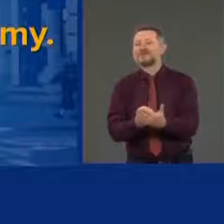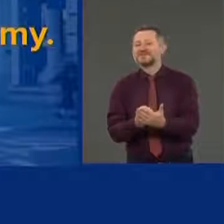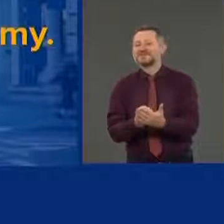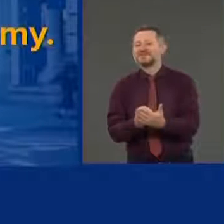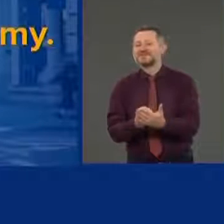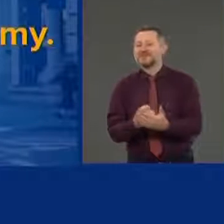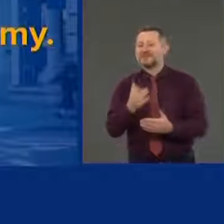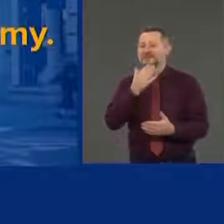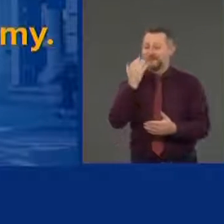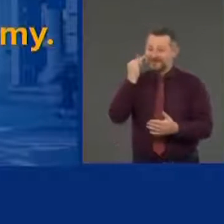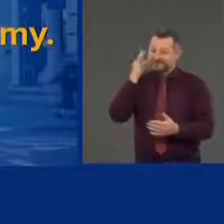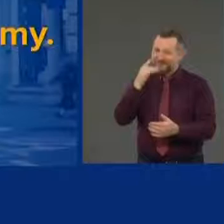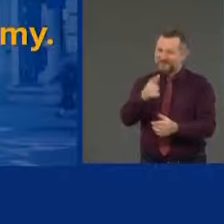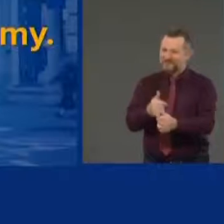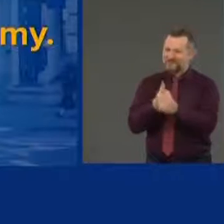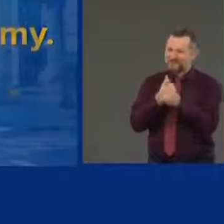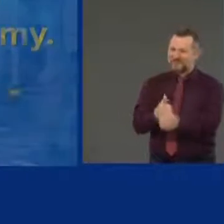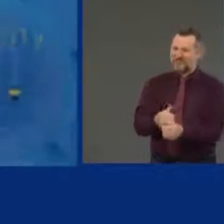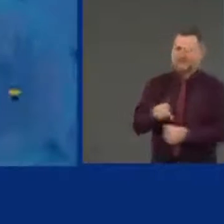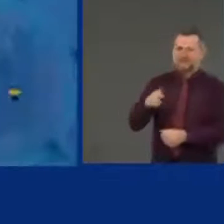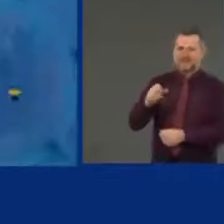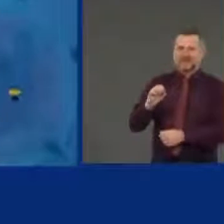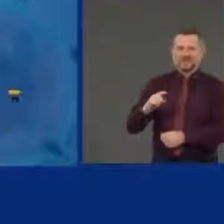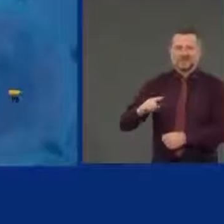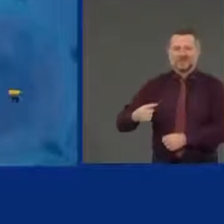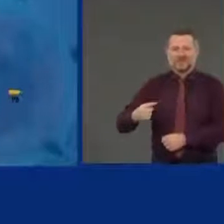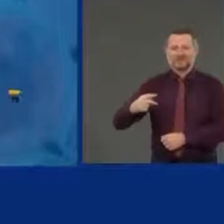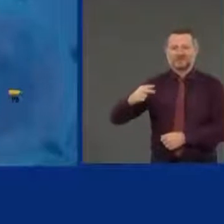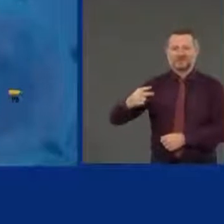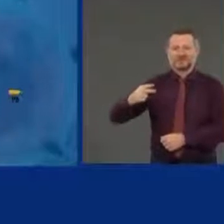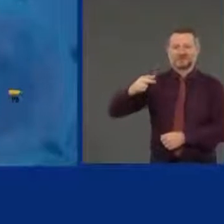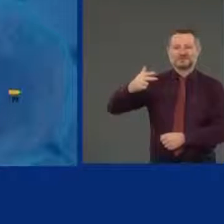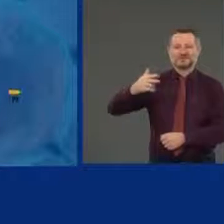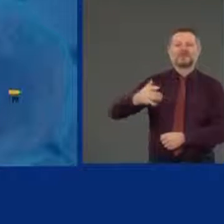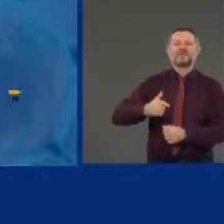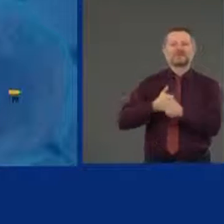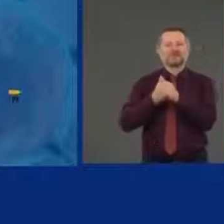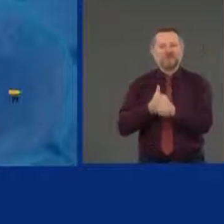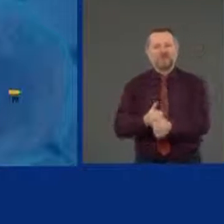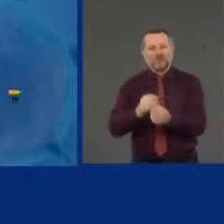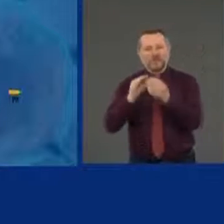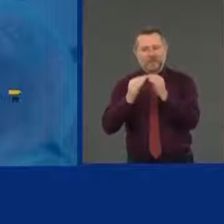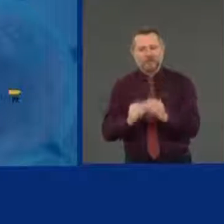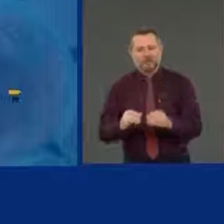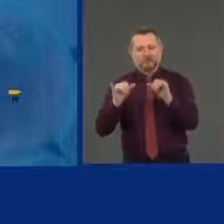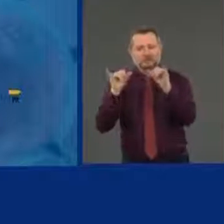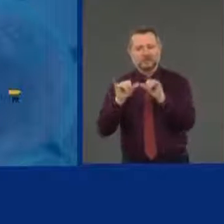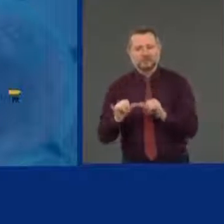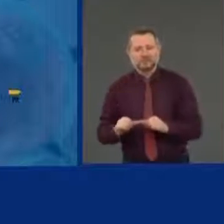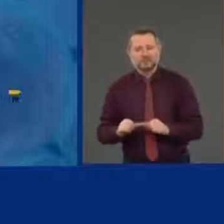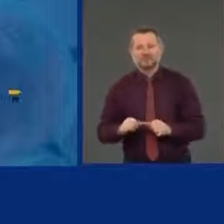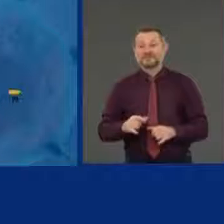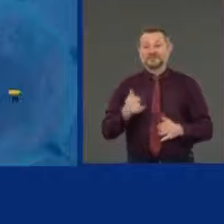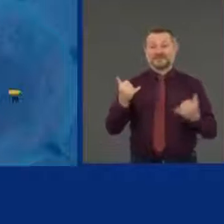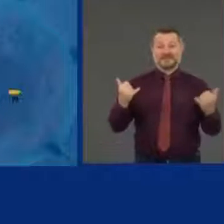phased reopening and you follow the metrics. As we sit here